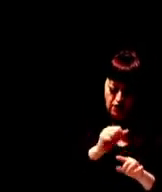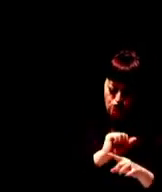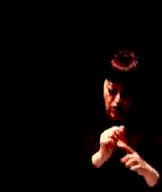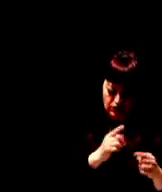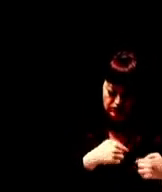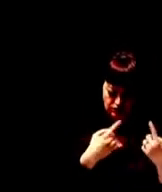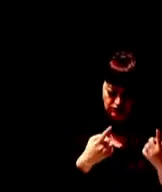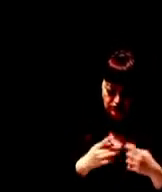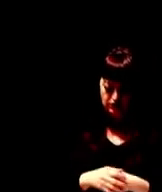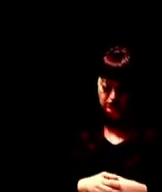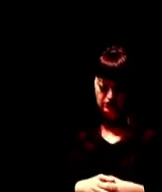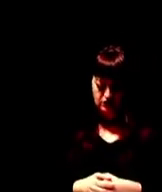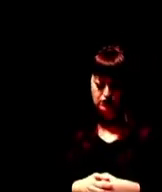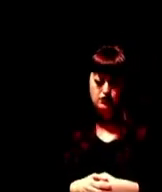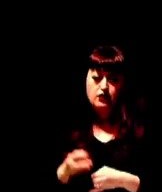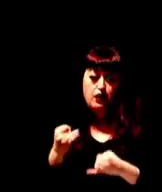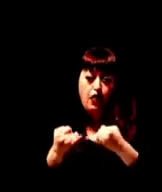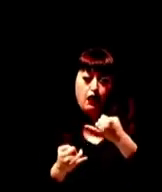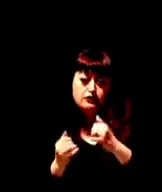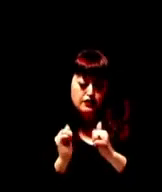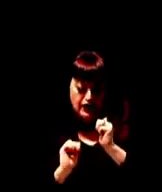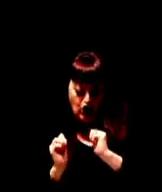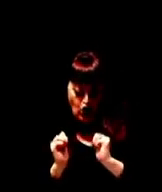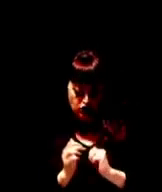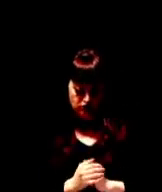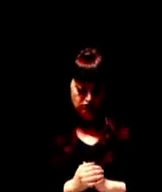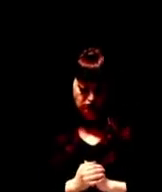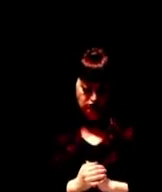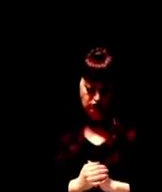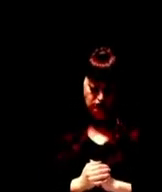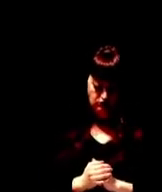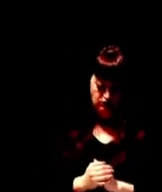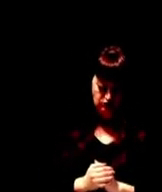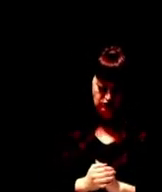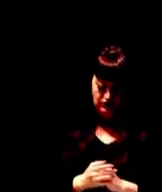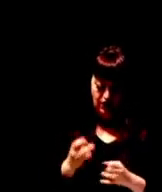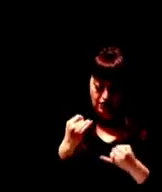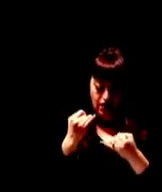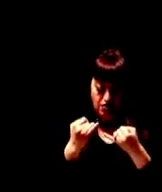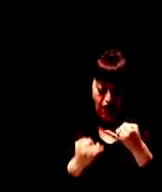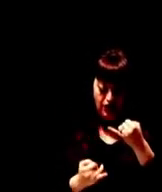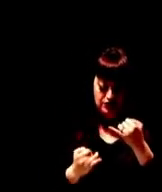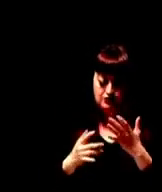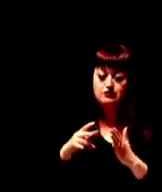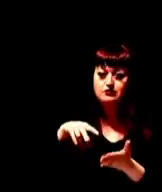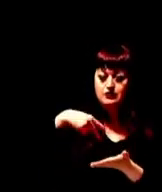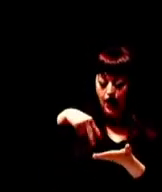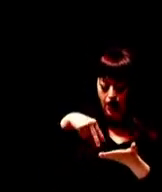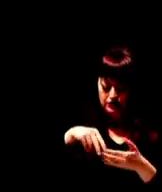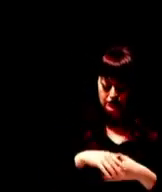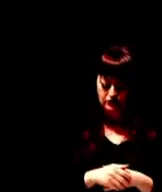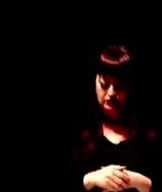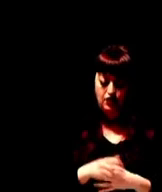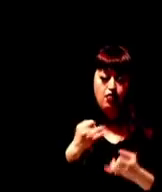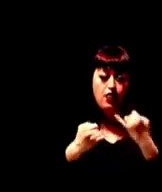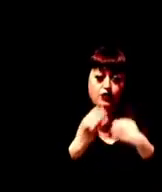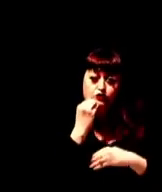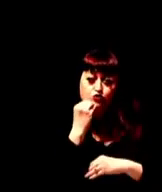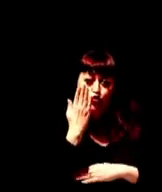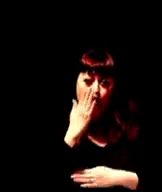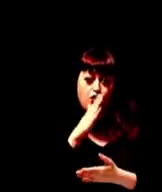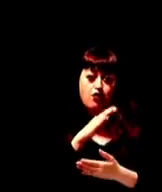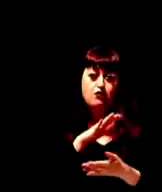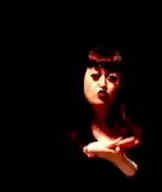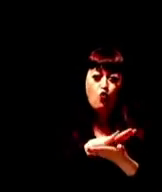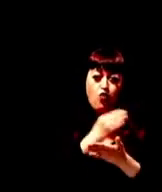last performance for a show for theater, the last step in a state-winning dance routine, the last school lunch after 13